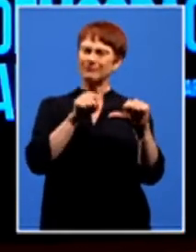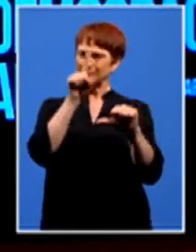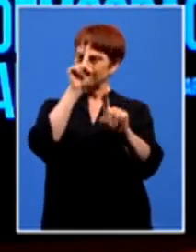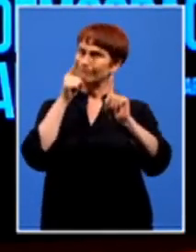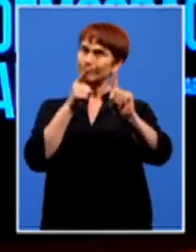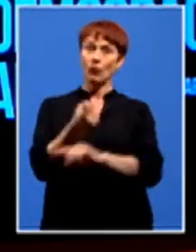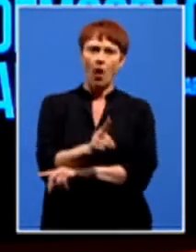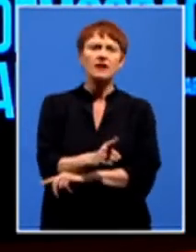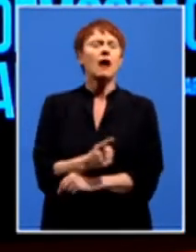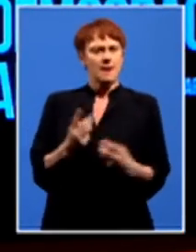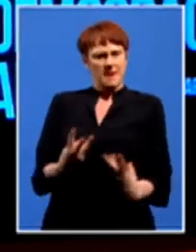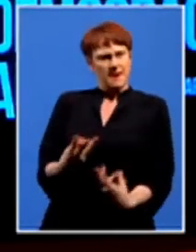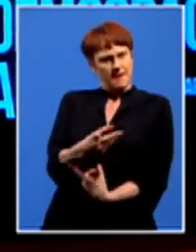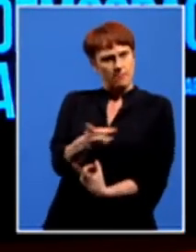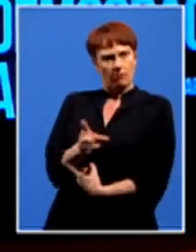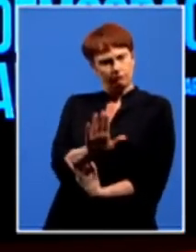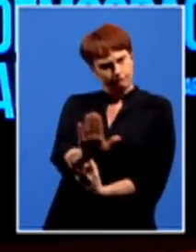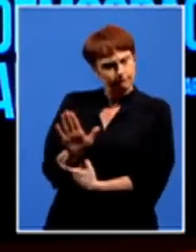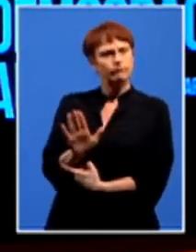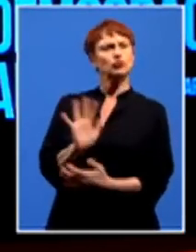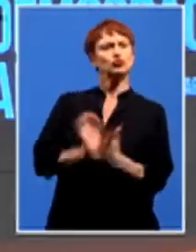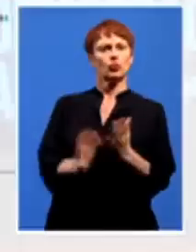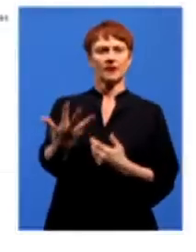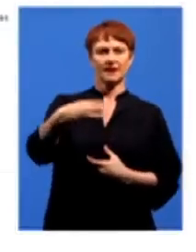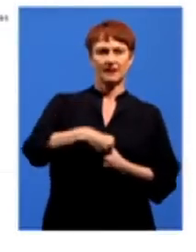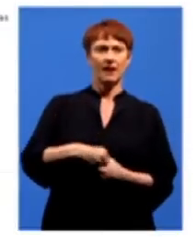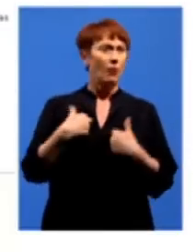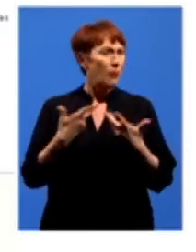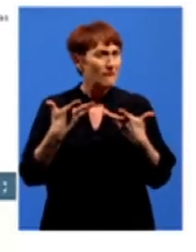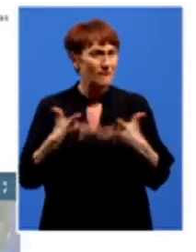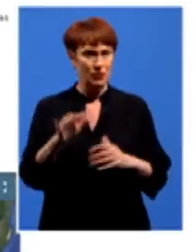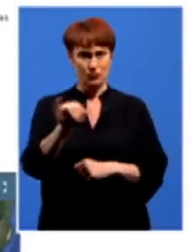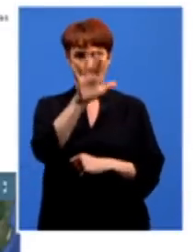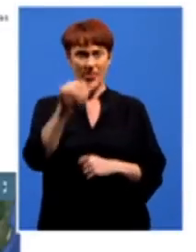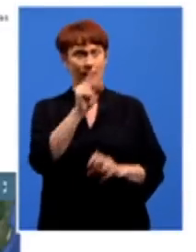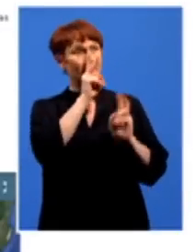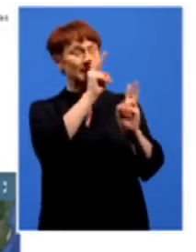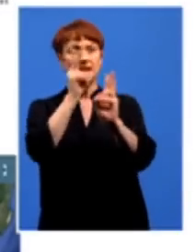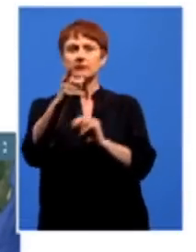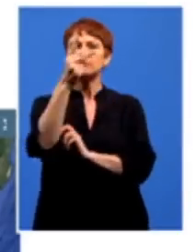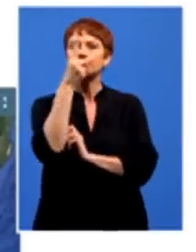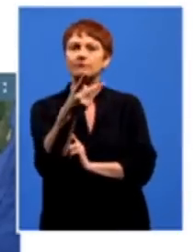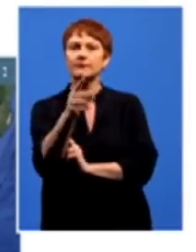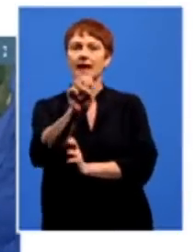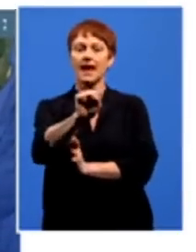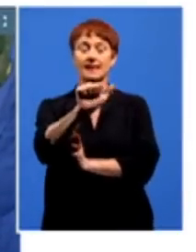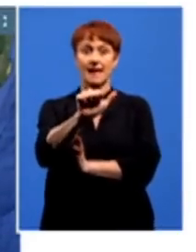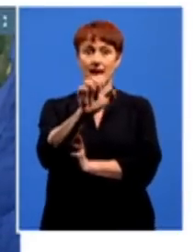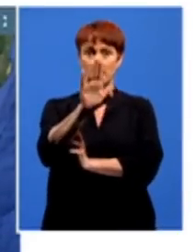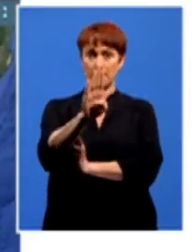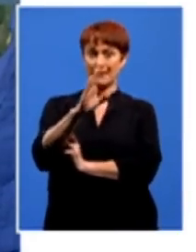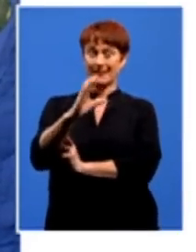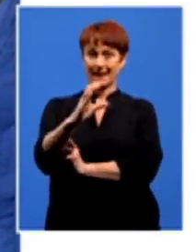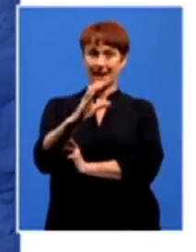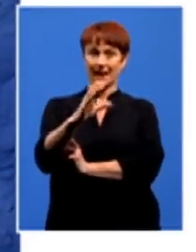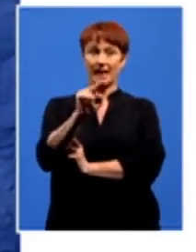telling. It is the South African story, and really what we've done is go around the country. This is our SABC News website,